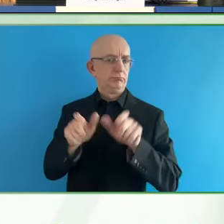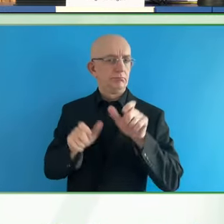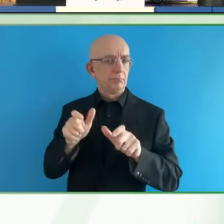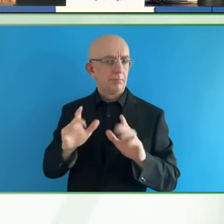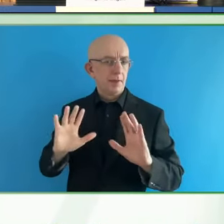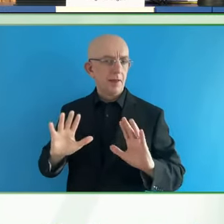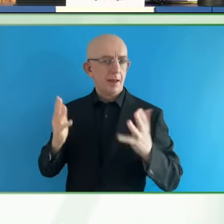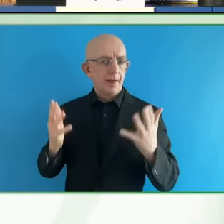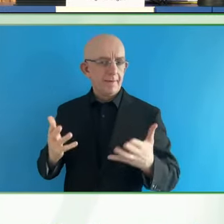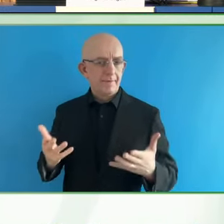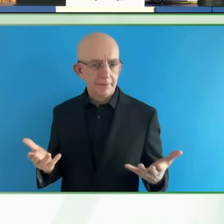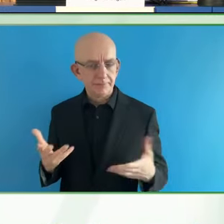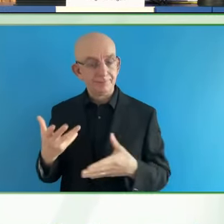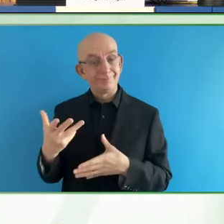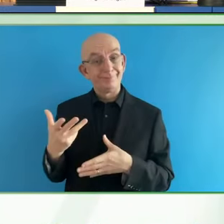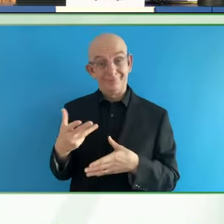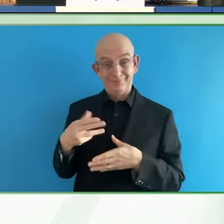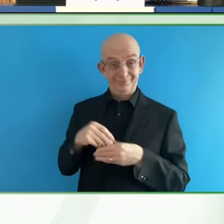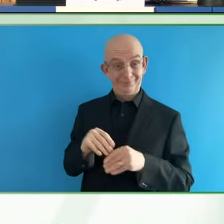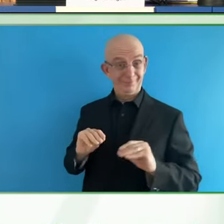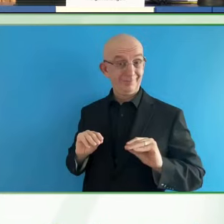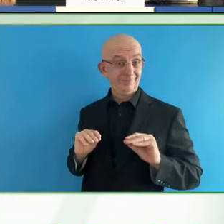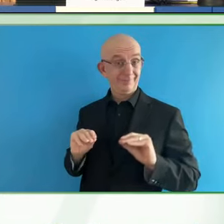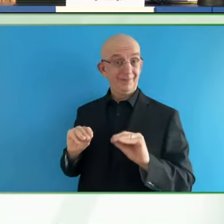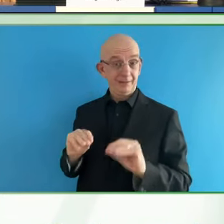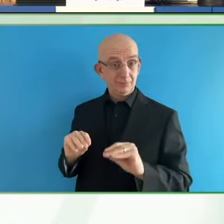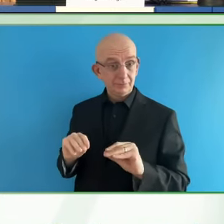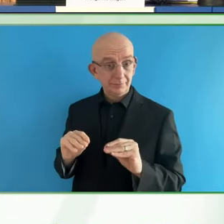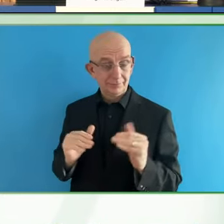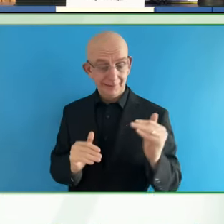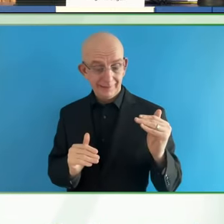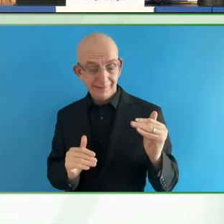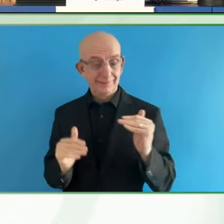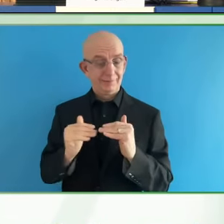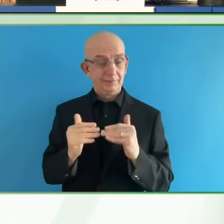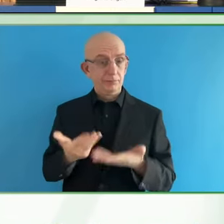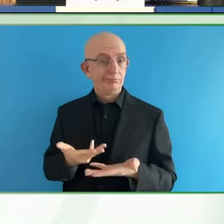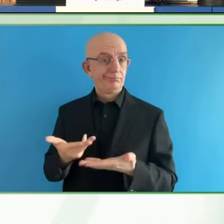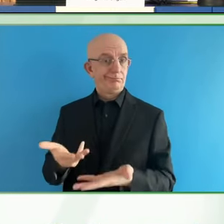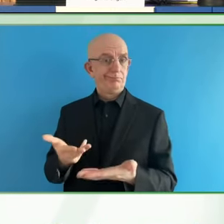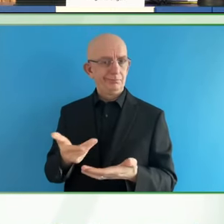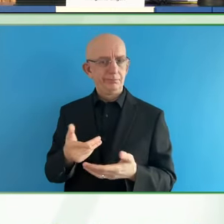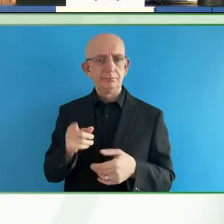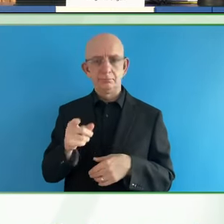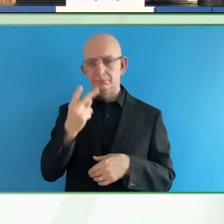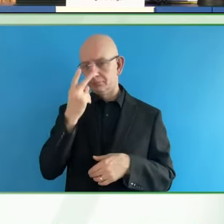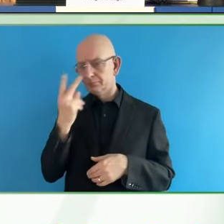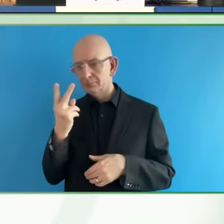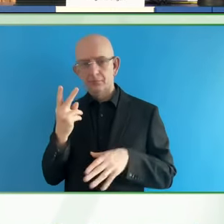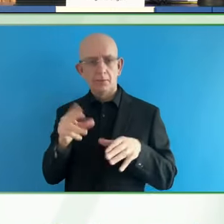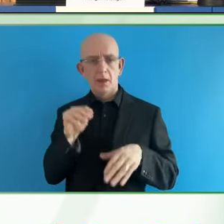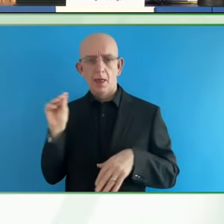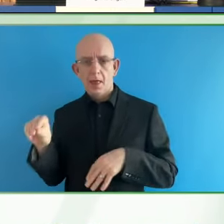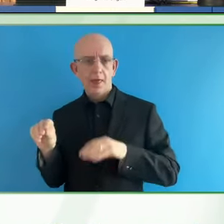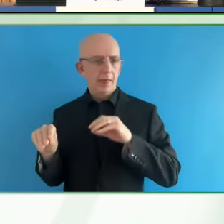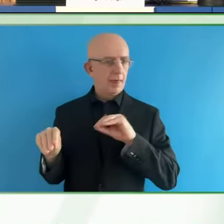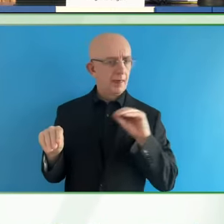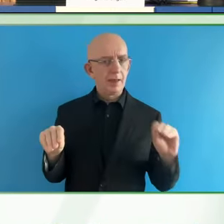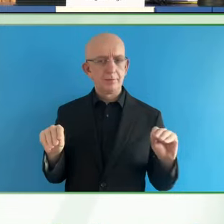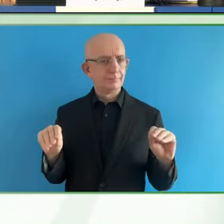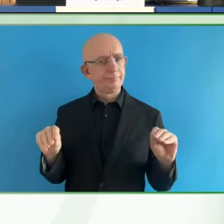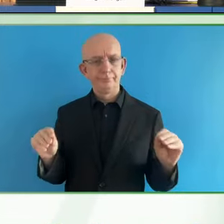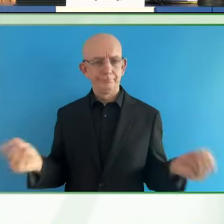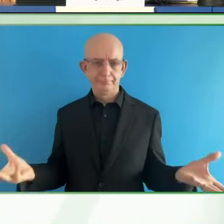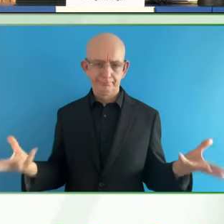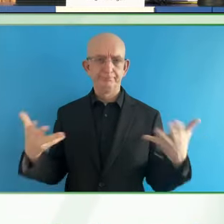Furthermore, we have a focus on personalized approaches, and they should engage all learners, support their active participation,